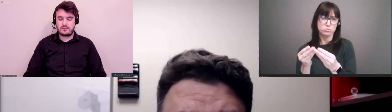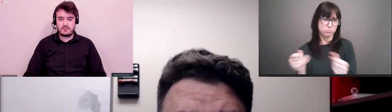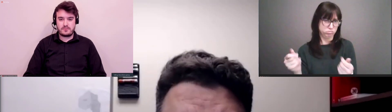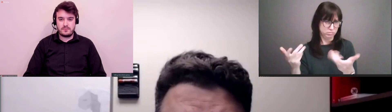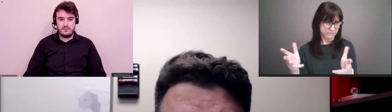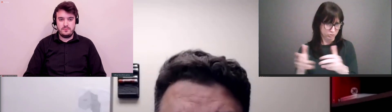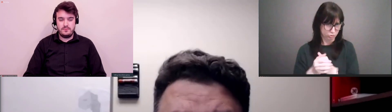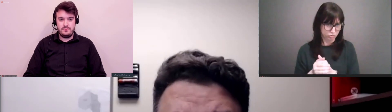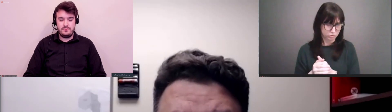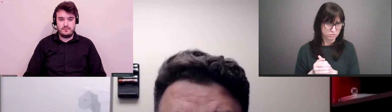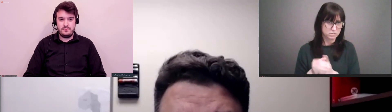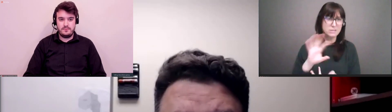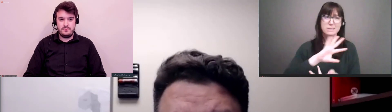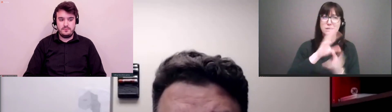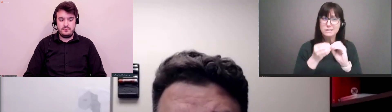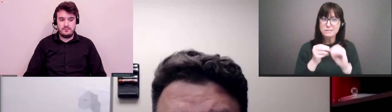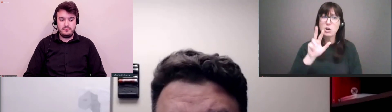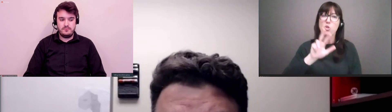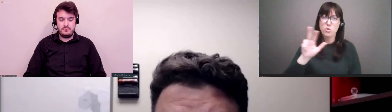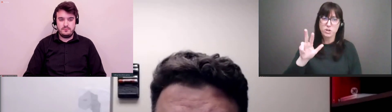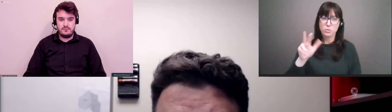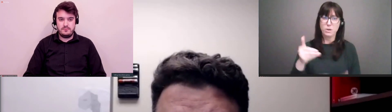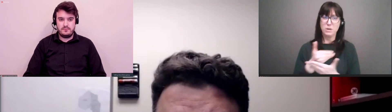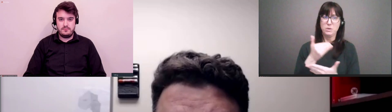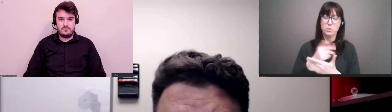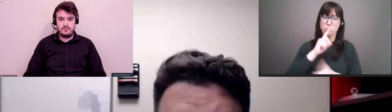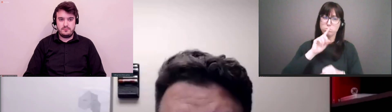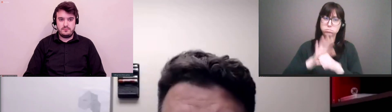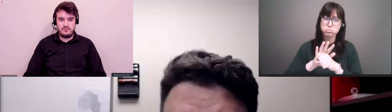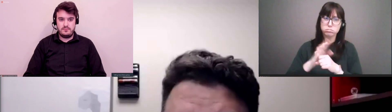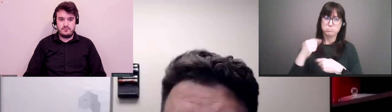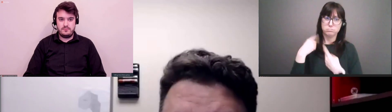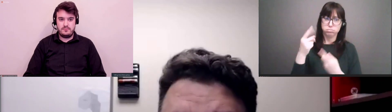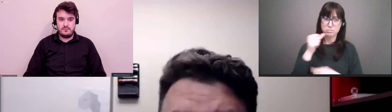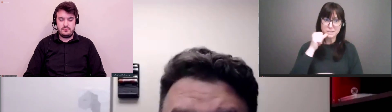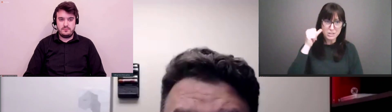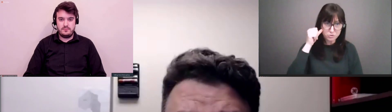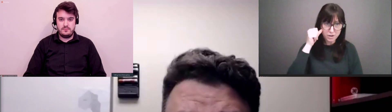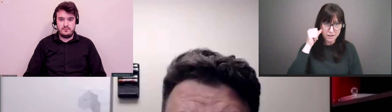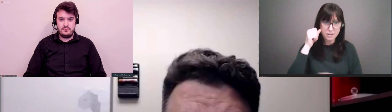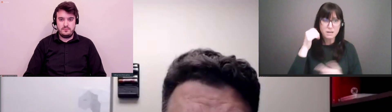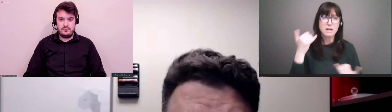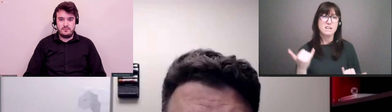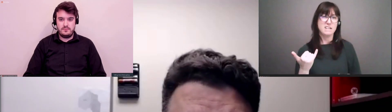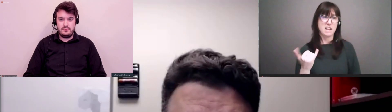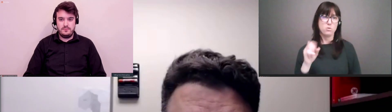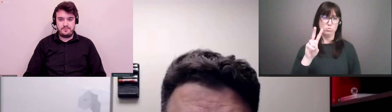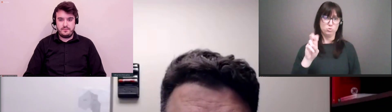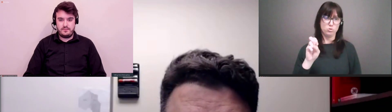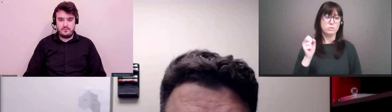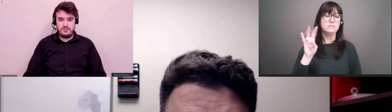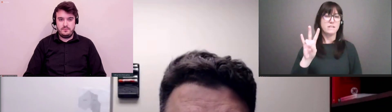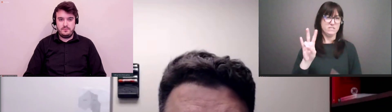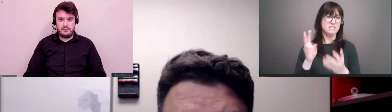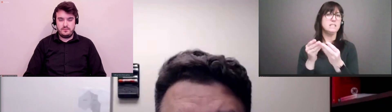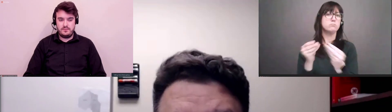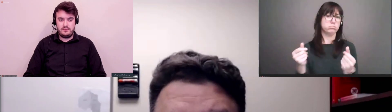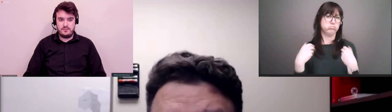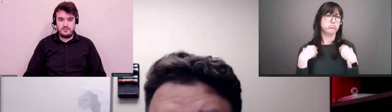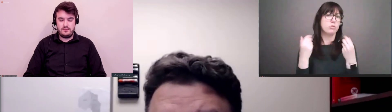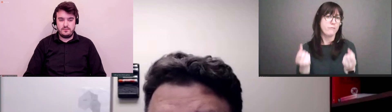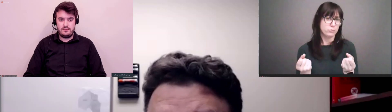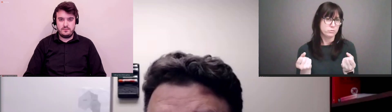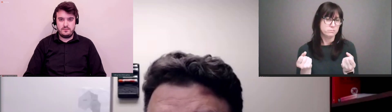Overall, there's 33 new confirmed cases since yesterday, and we also now have 217 resolved cases. There are